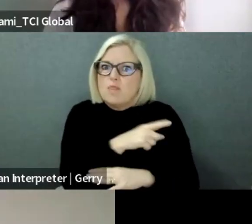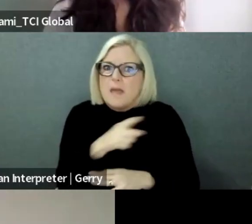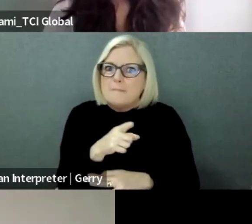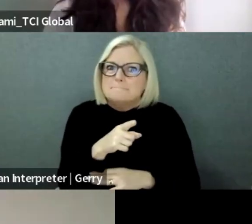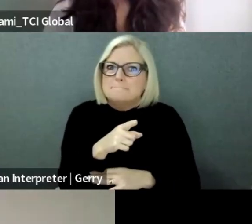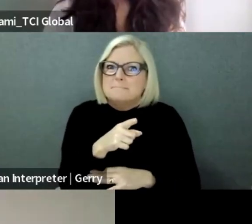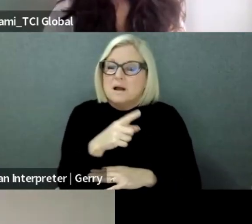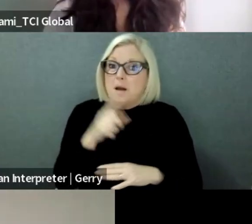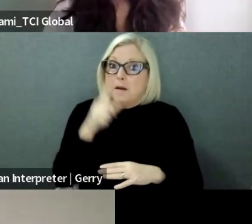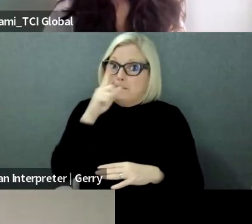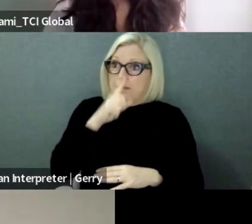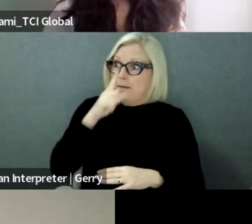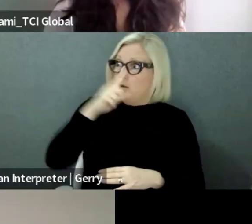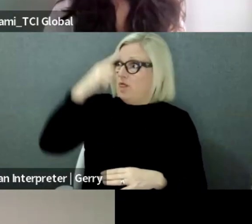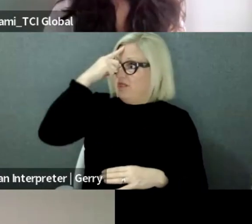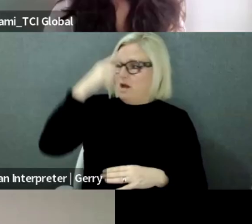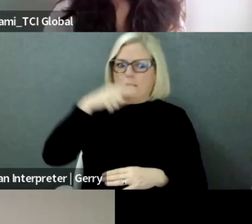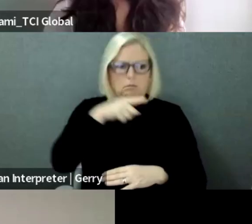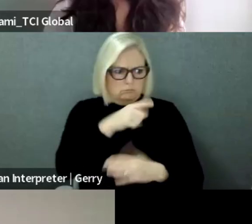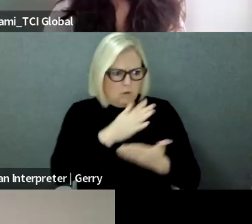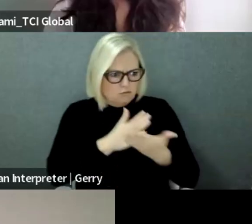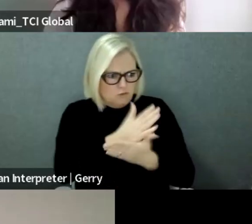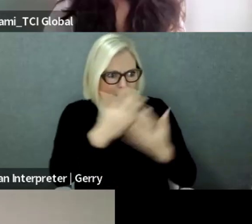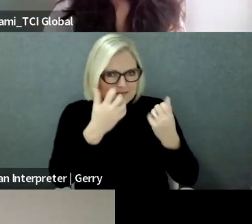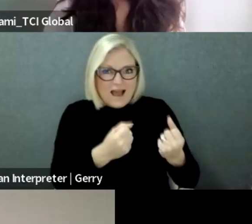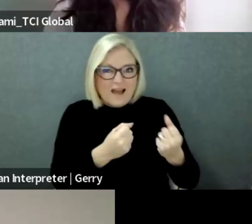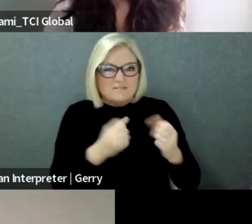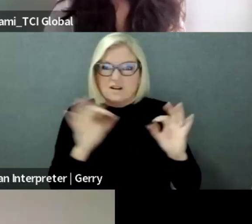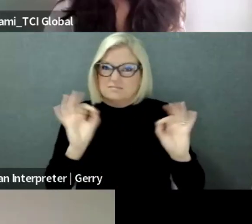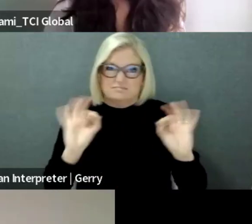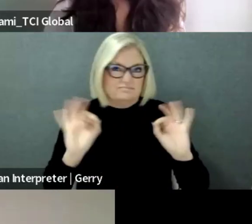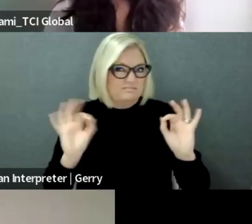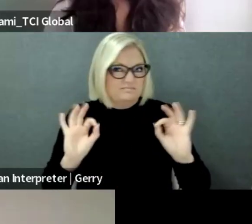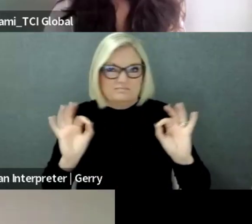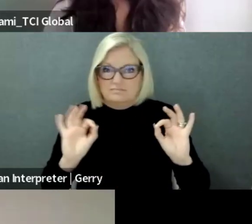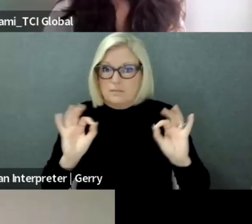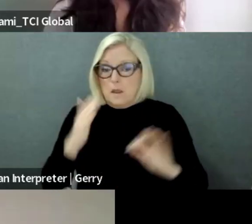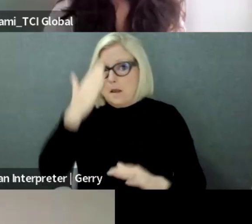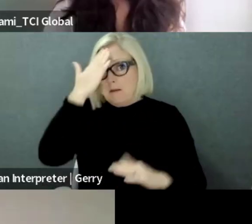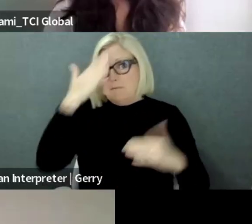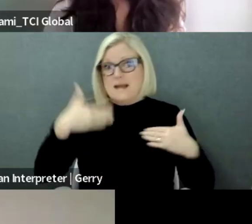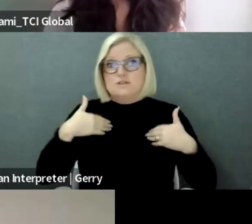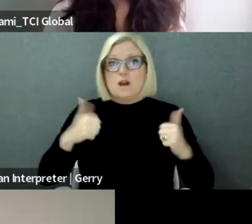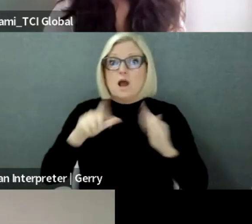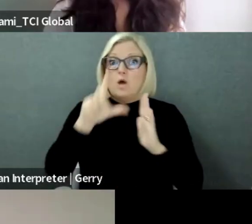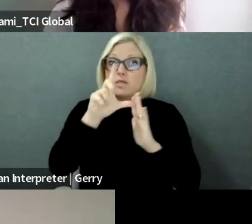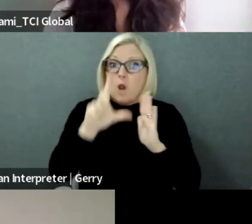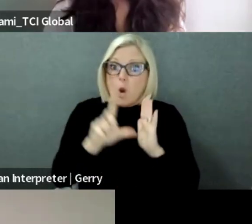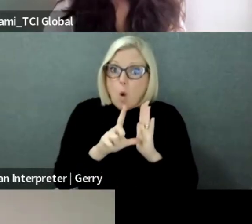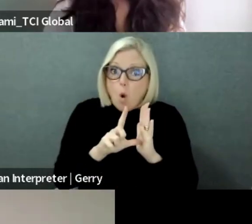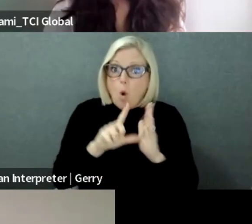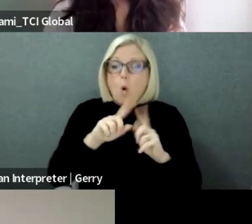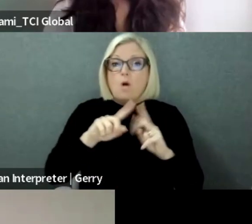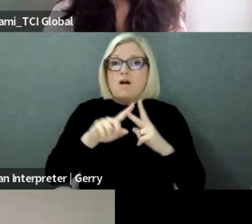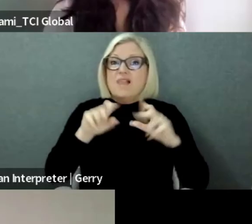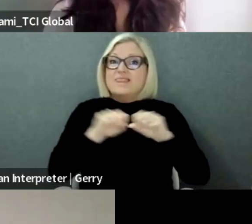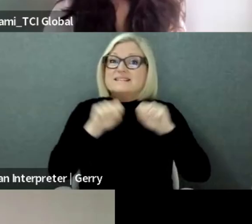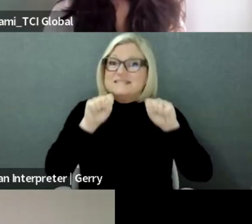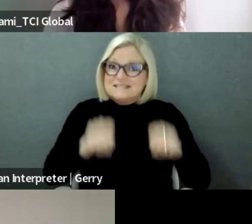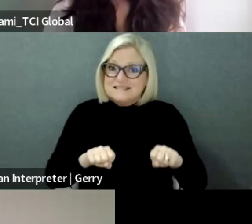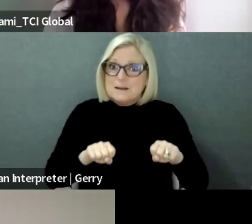dignity, choices, and voices. Mental health laws and other systems can still